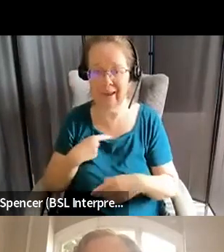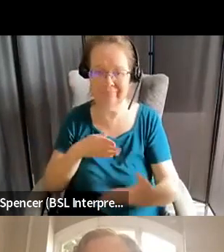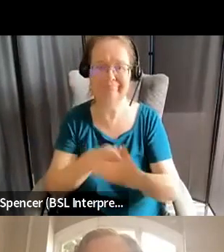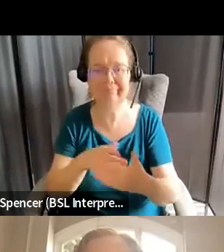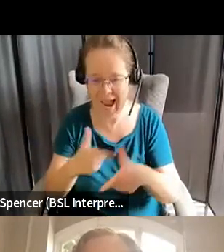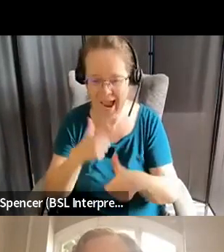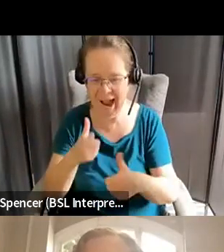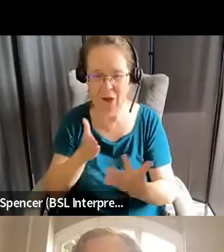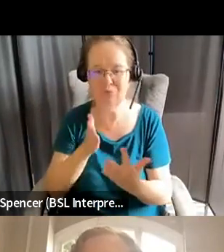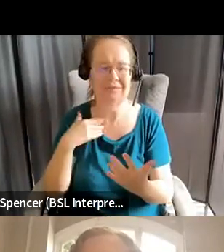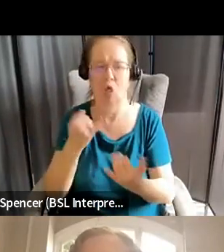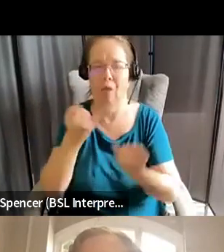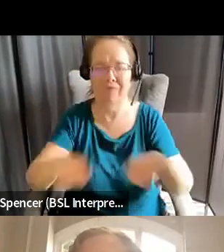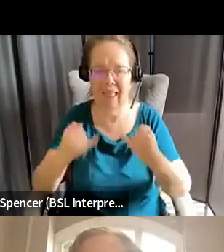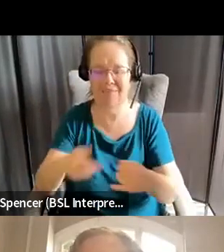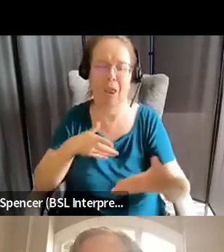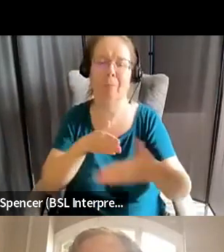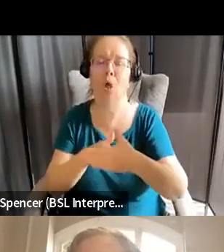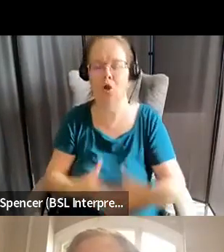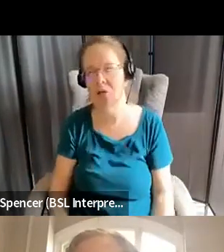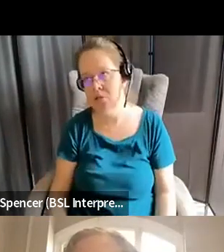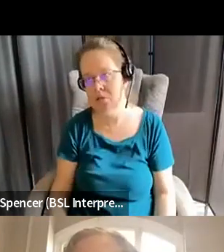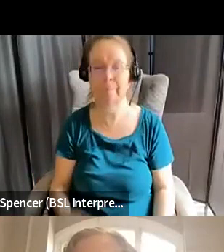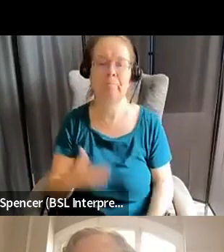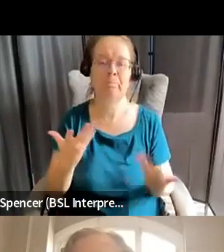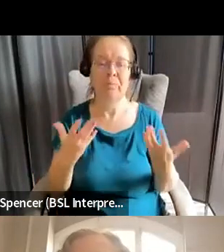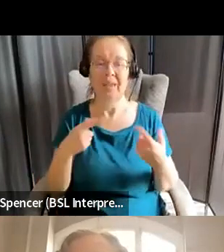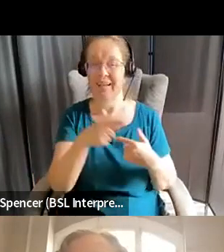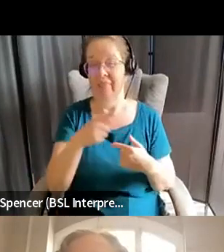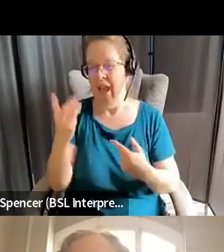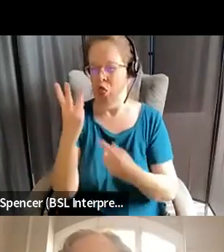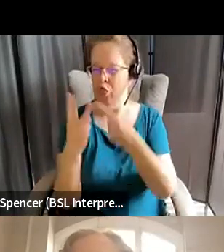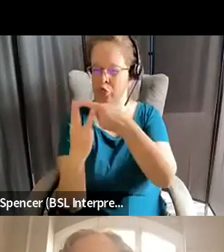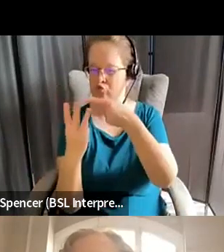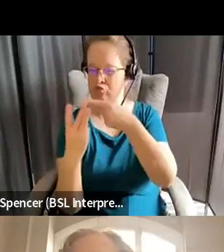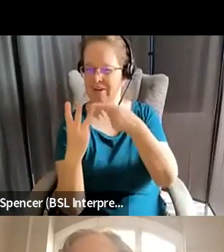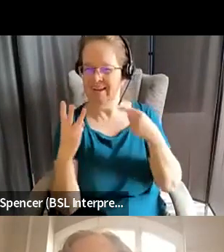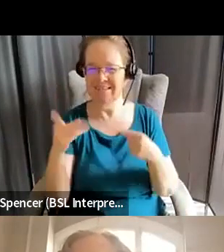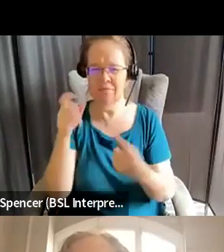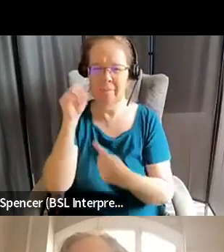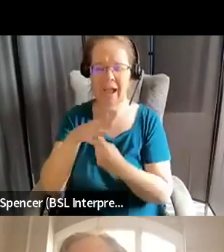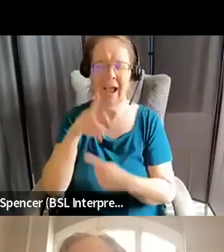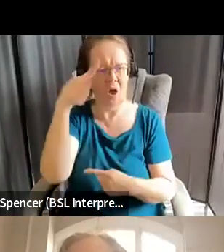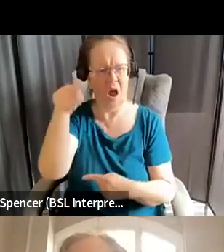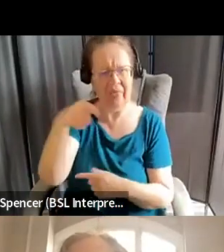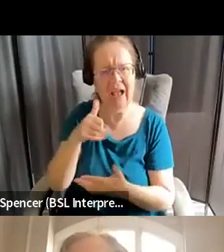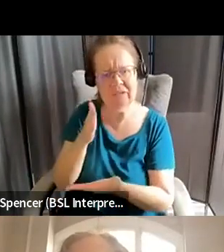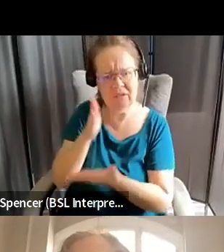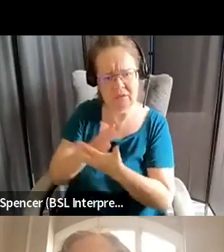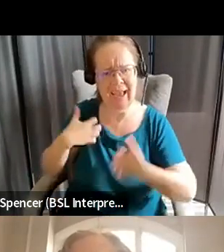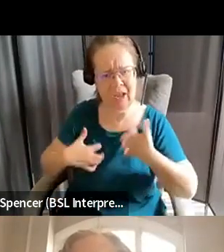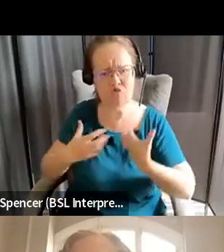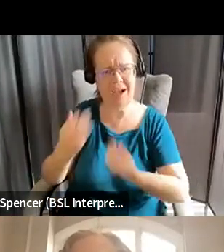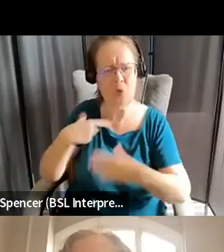Those are probably my three big ones. Yeah, no, and let's maybe dig into those a little bit more because I think that's really